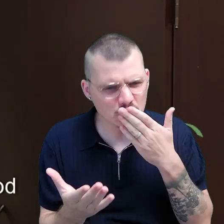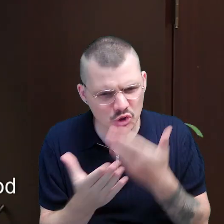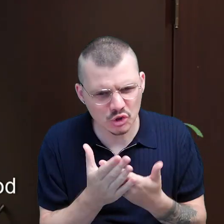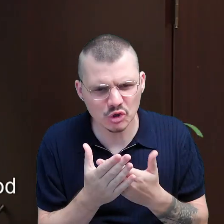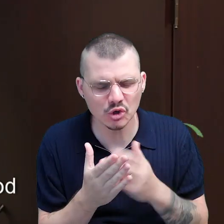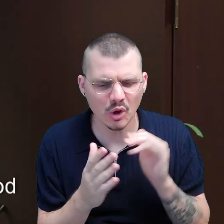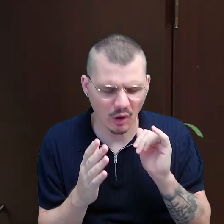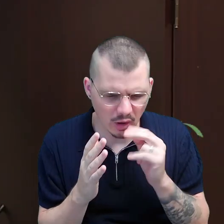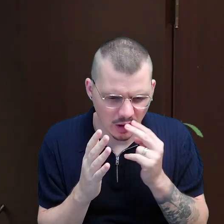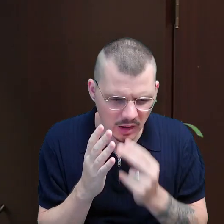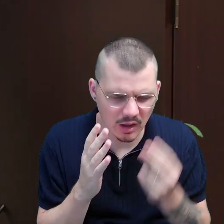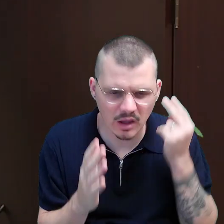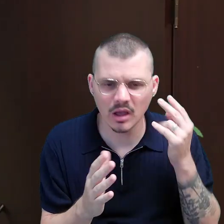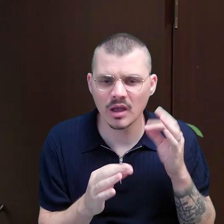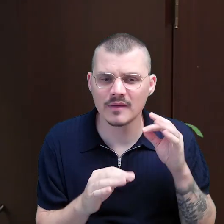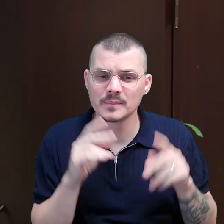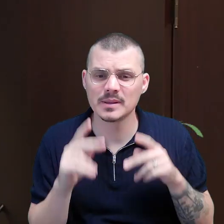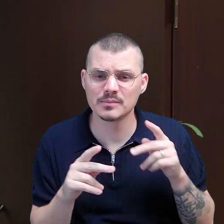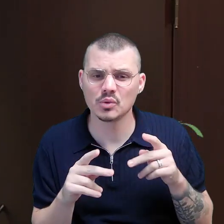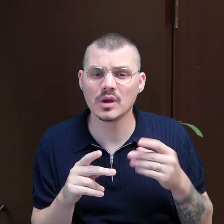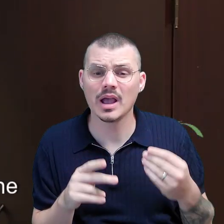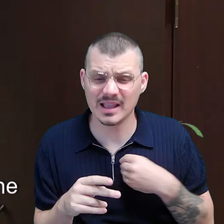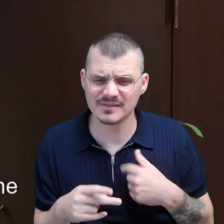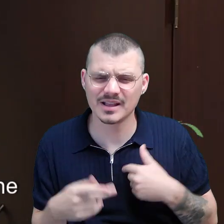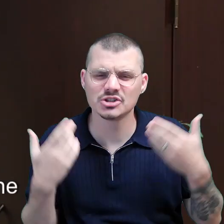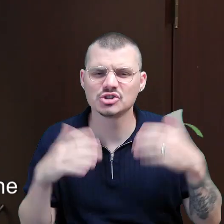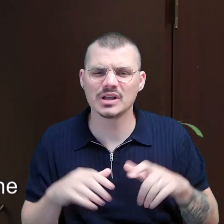really, really good insights about people